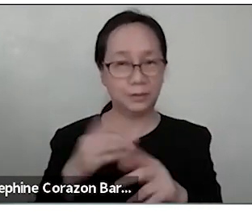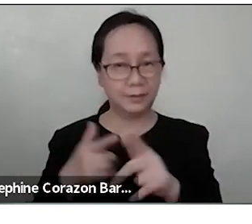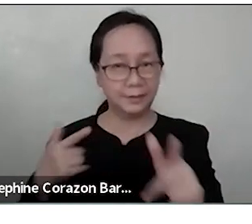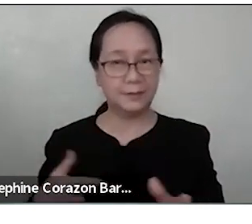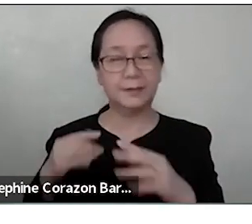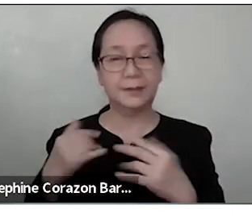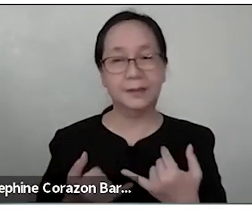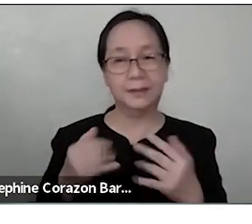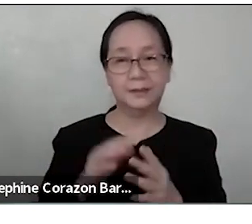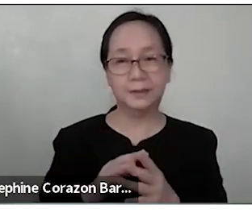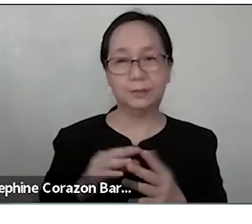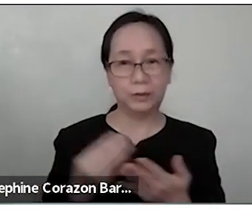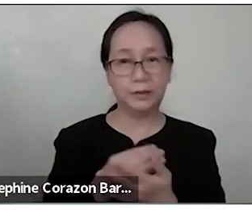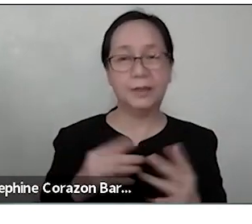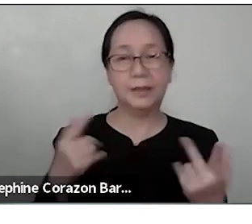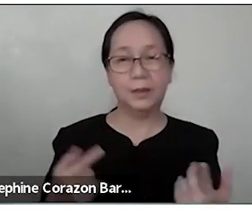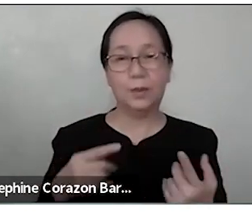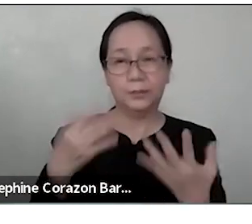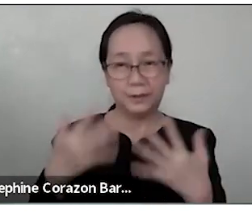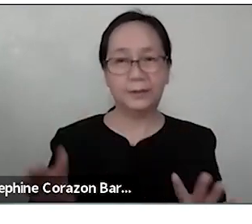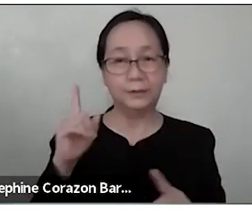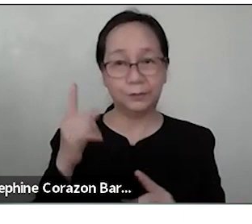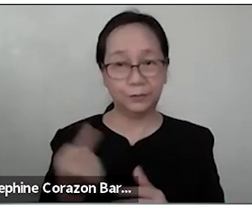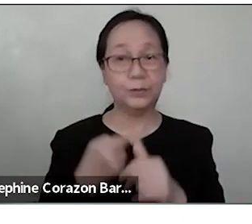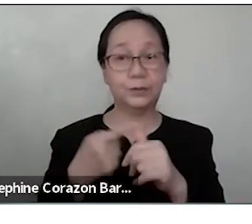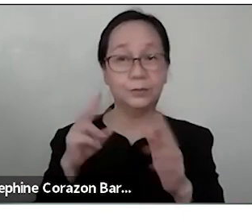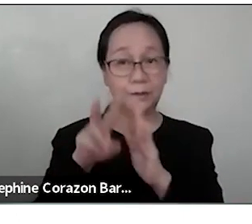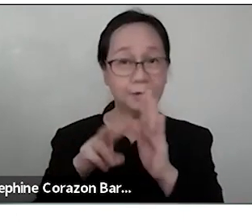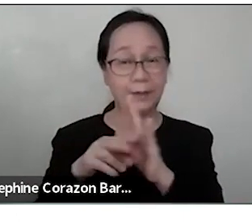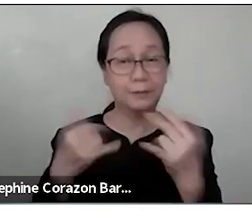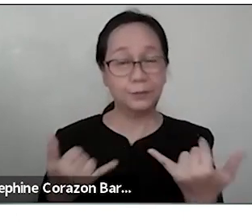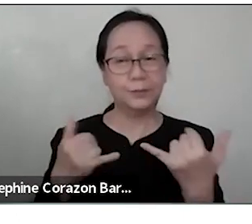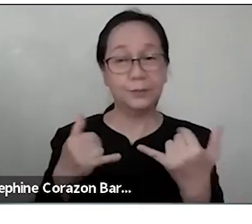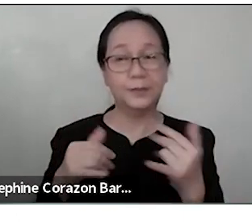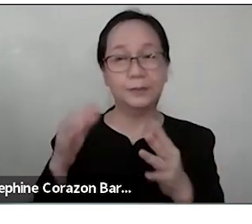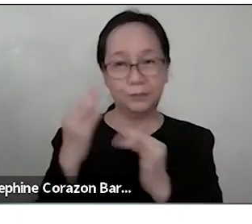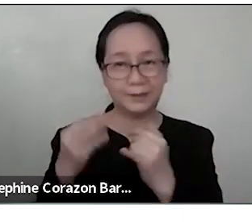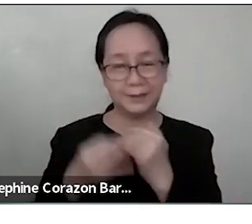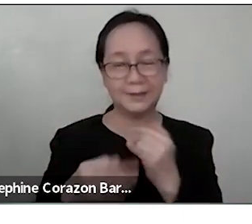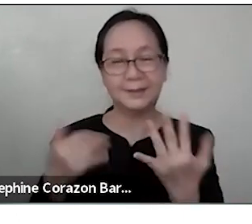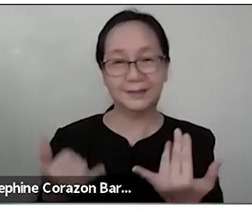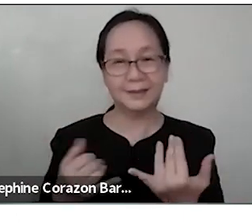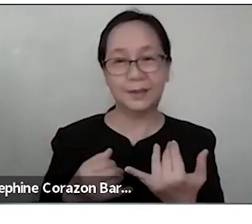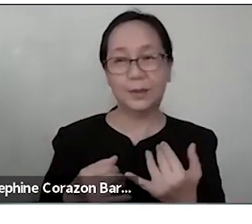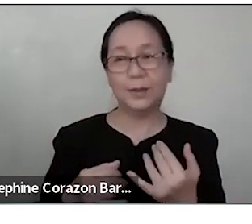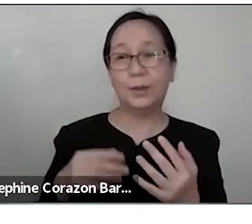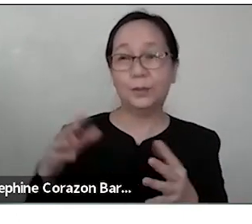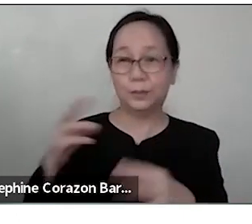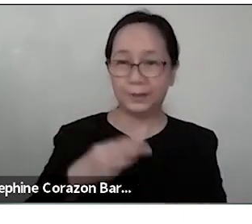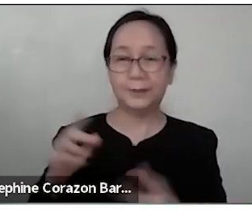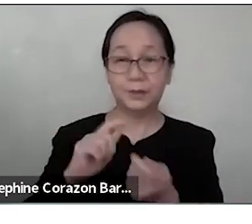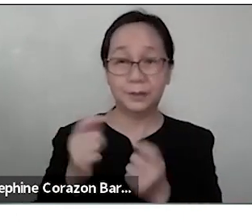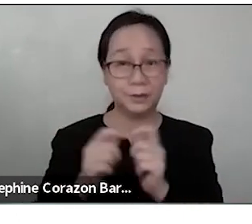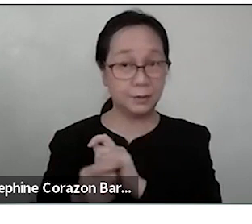facilitation and moderation. We're done with the first video and we are in the process of finalizing the last 2. We welcome translation to